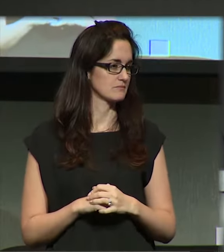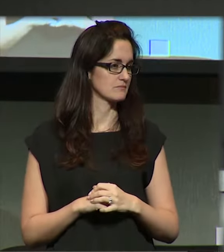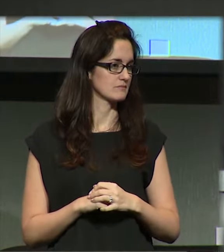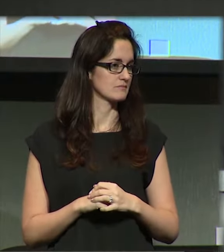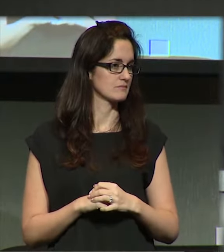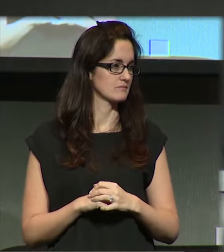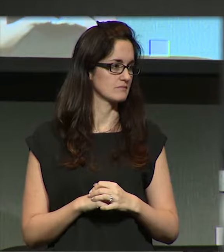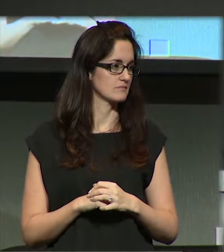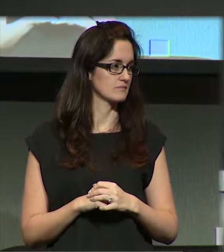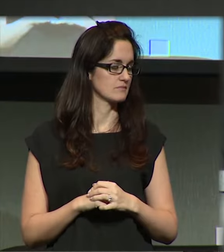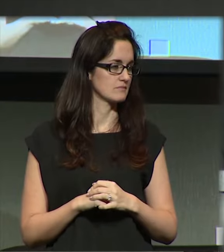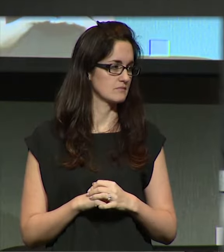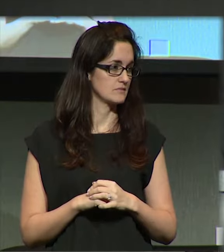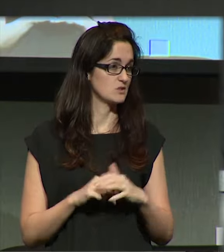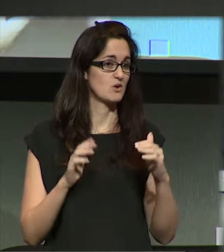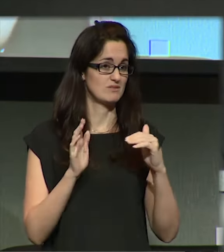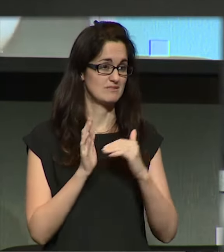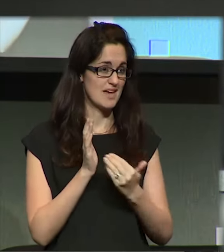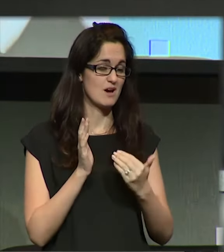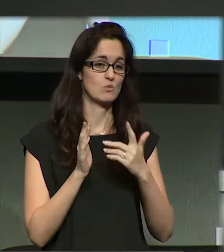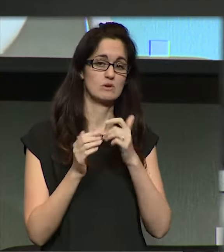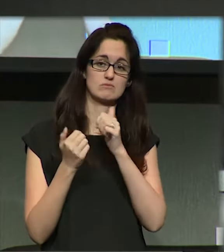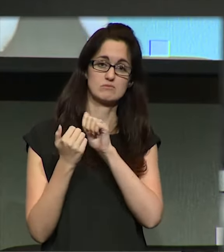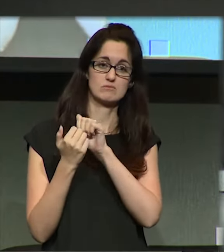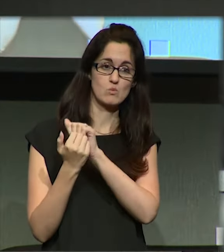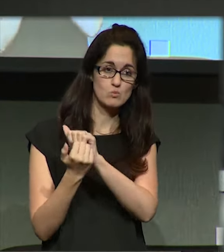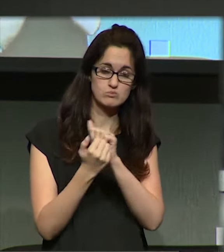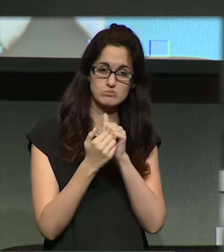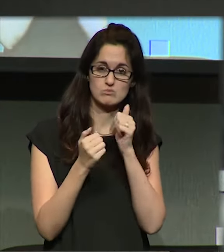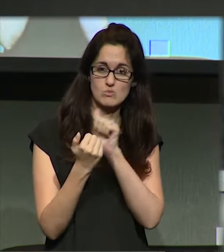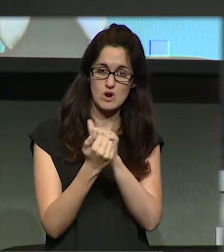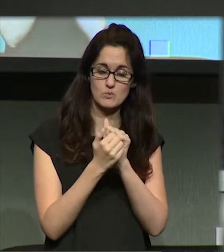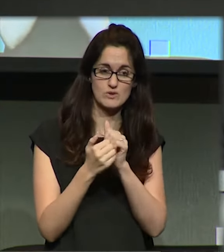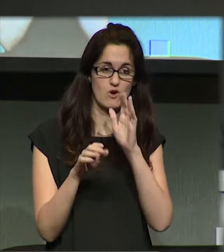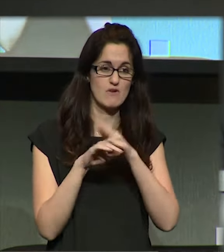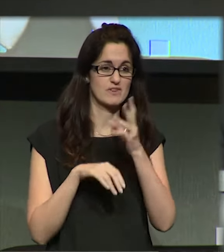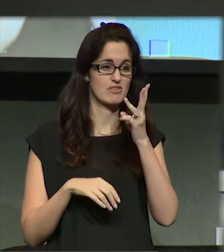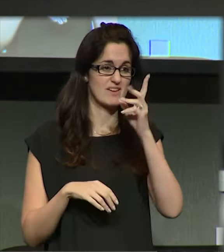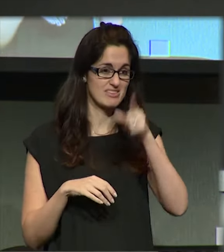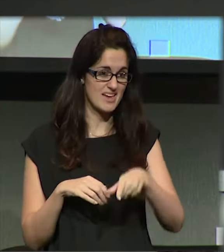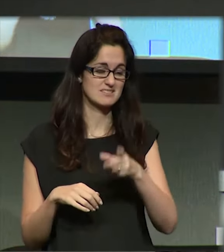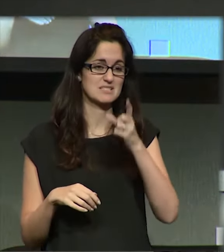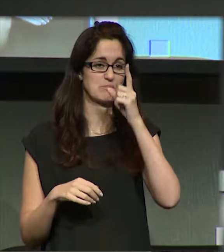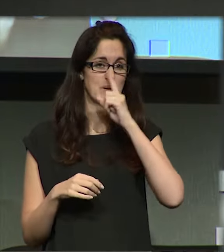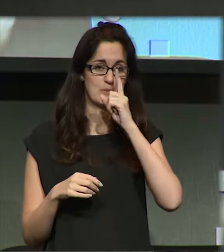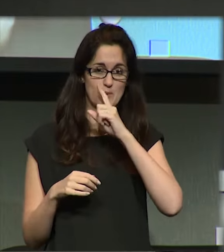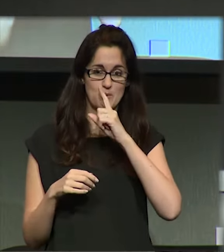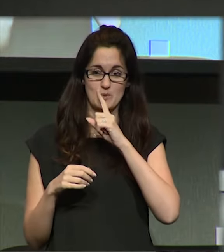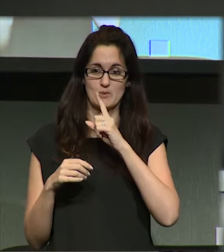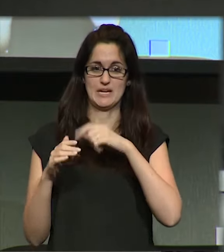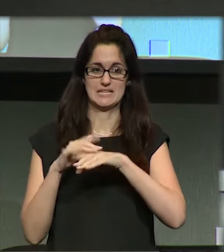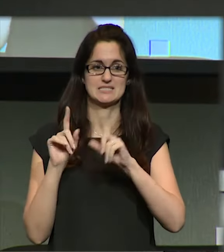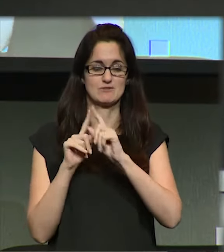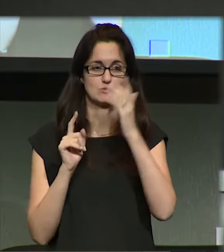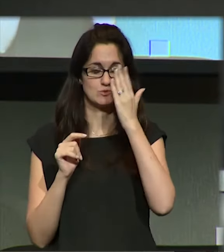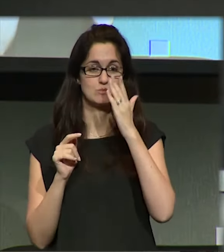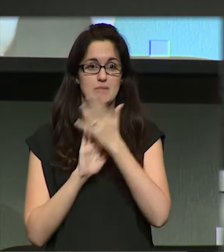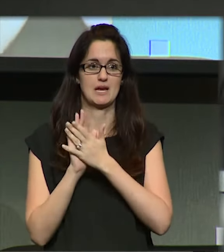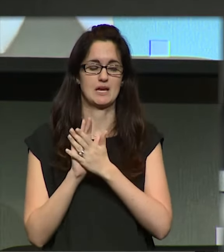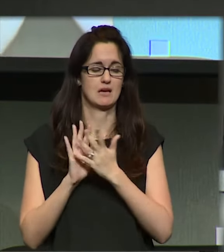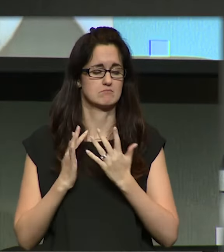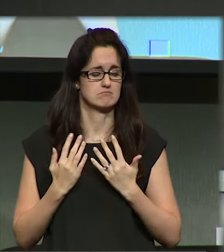has worked with more than 3,000 school and community leaders in more than 800 schools, with a reach of more than 51,000 Aboriginal or